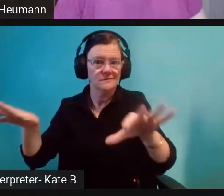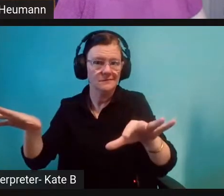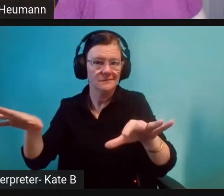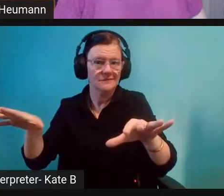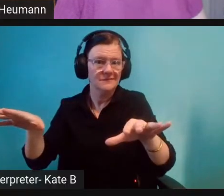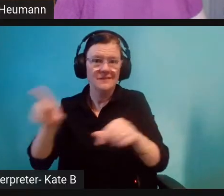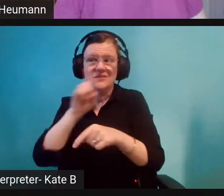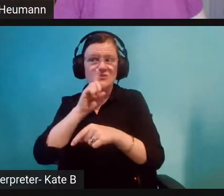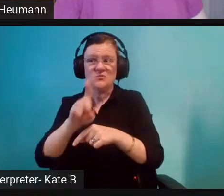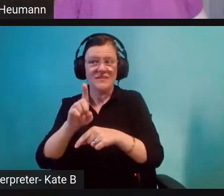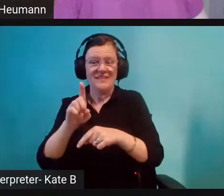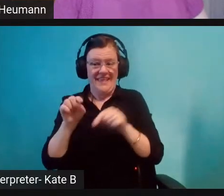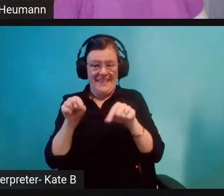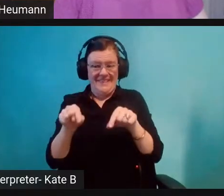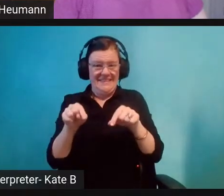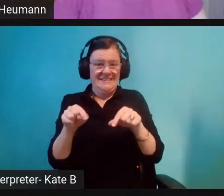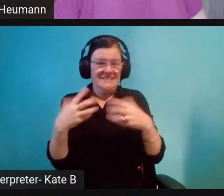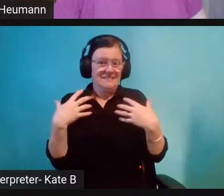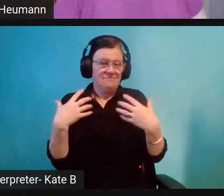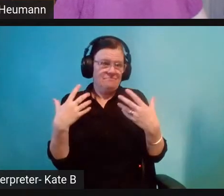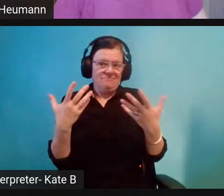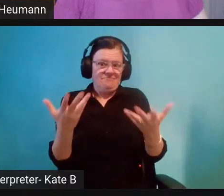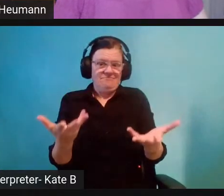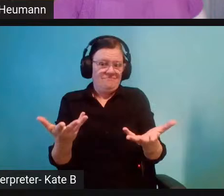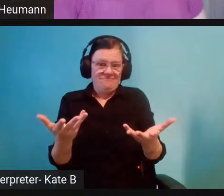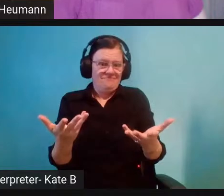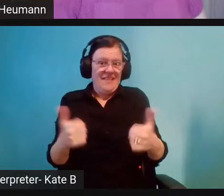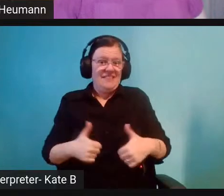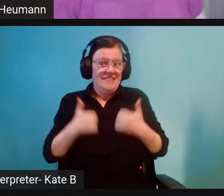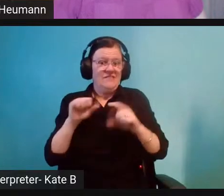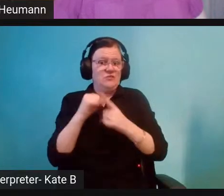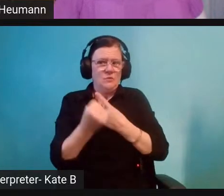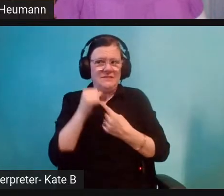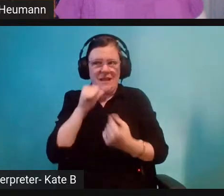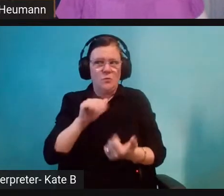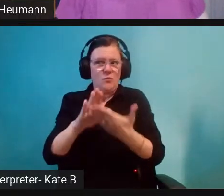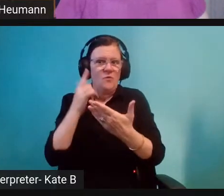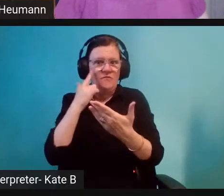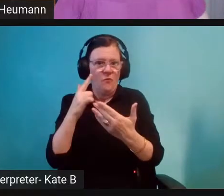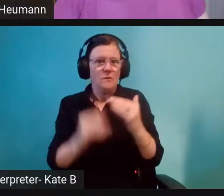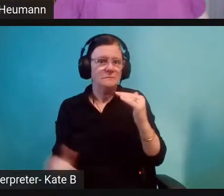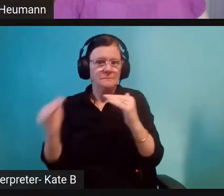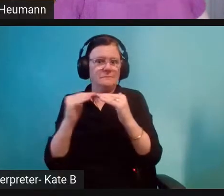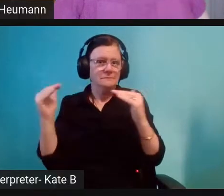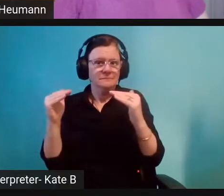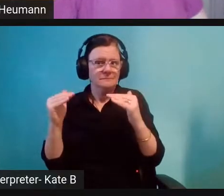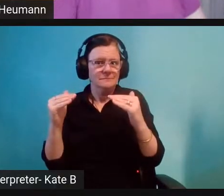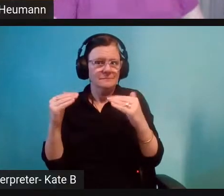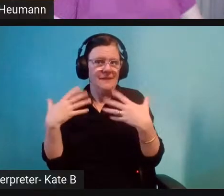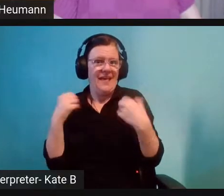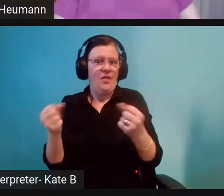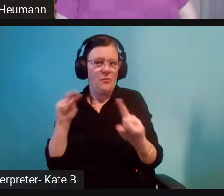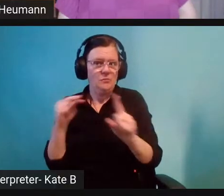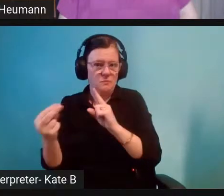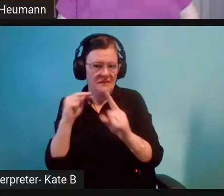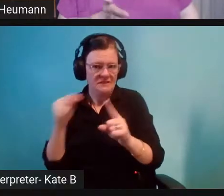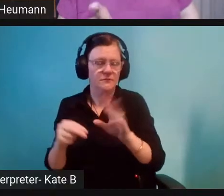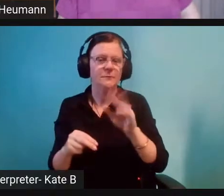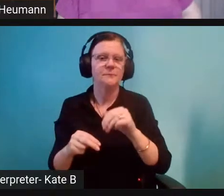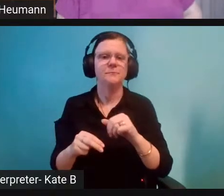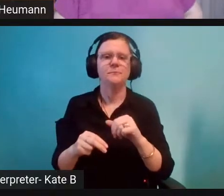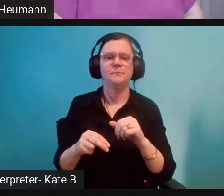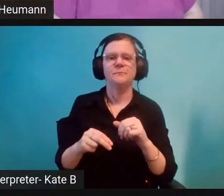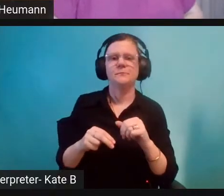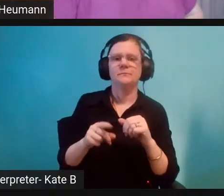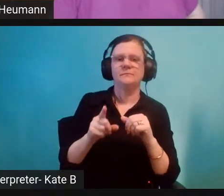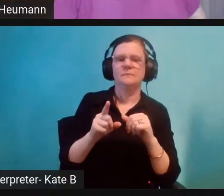health perspective. Now, I find it, and I was mentioning to Bill earlier, I haven't seen